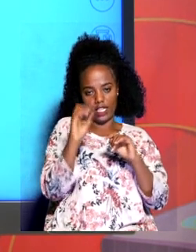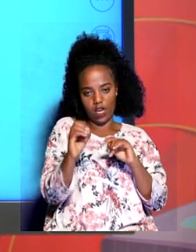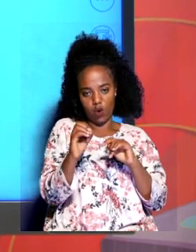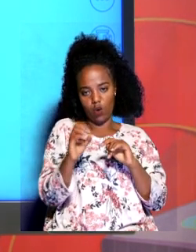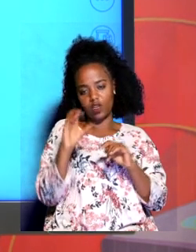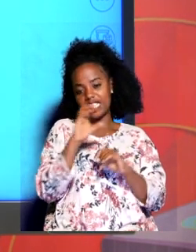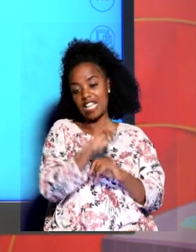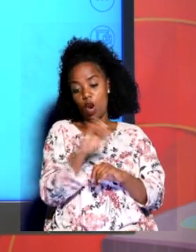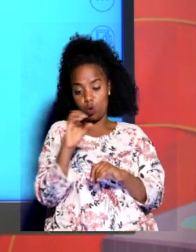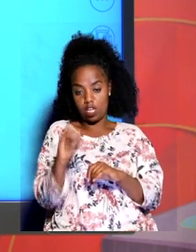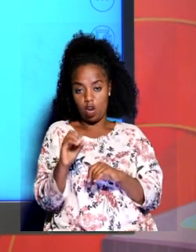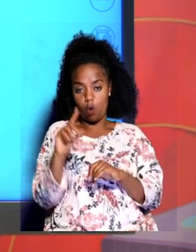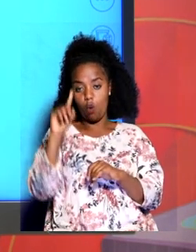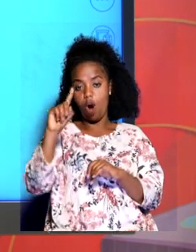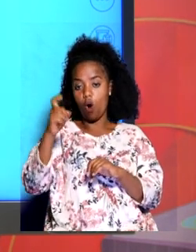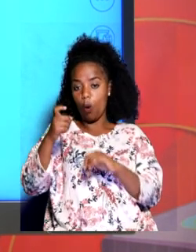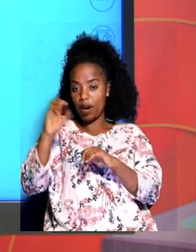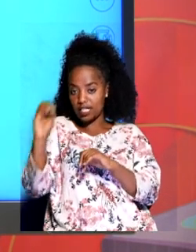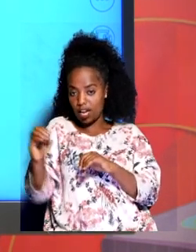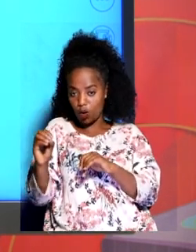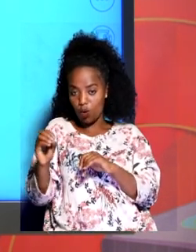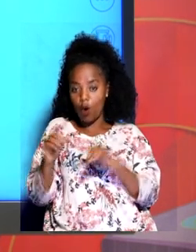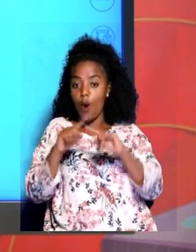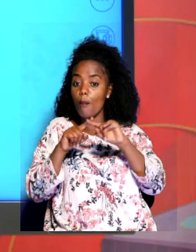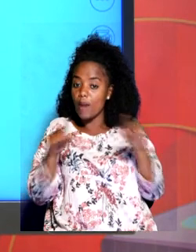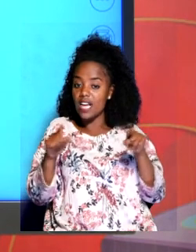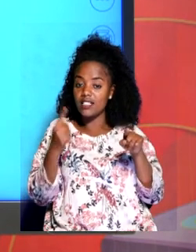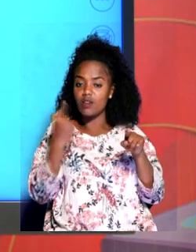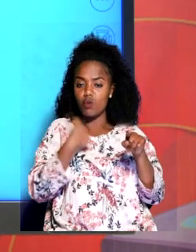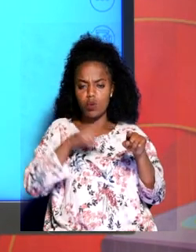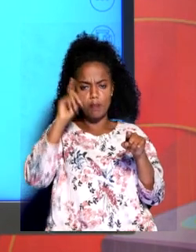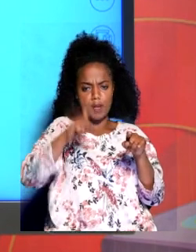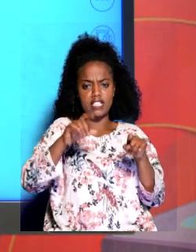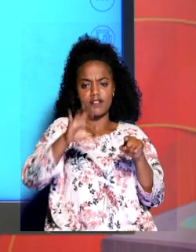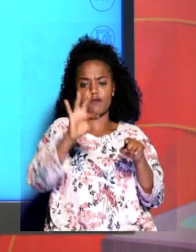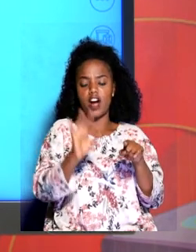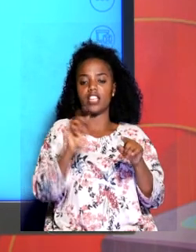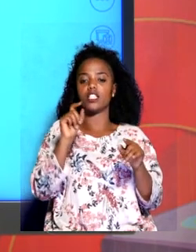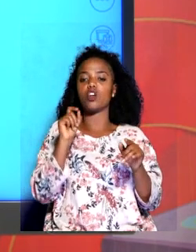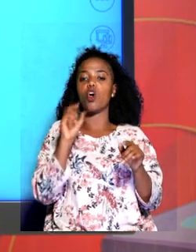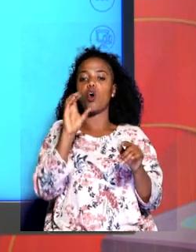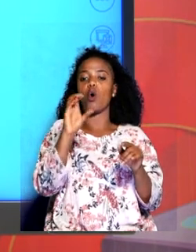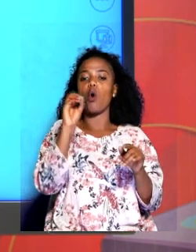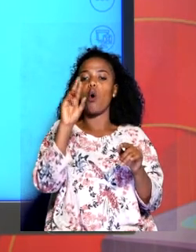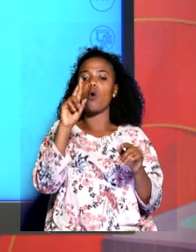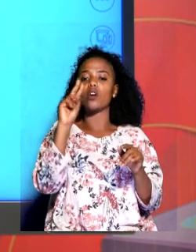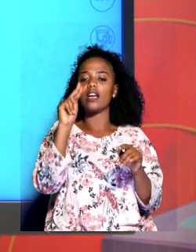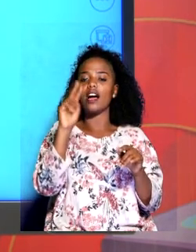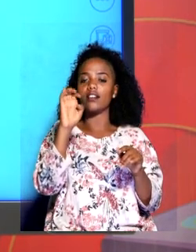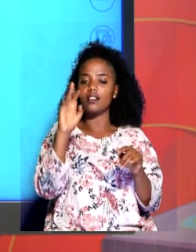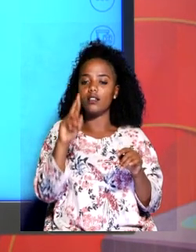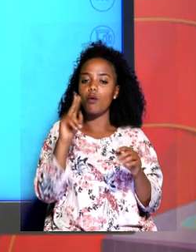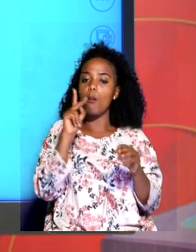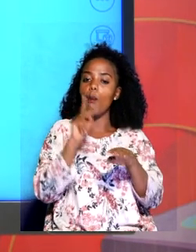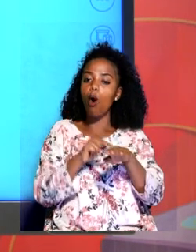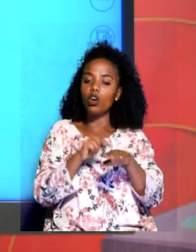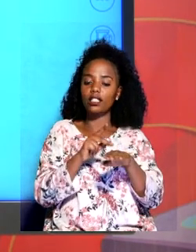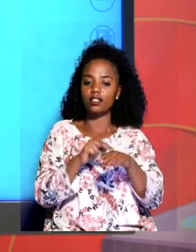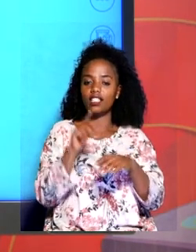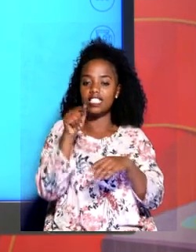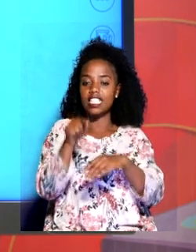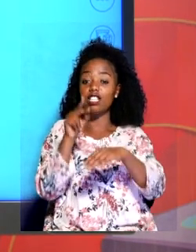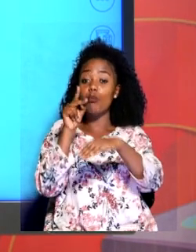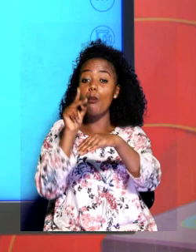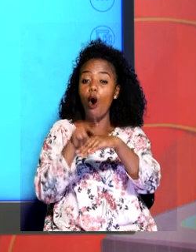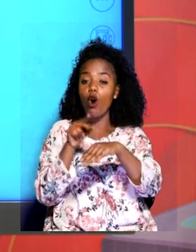0, 0, 1, 0. But we need to find this corner point. This corner point